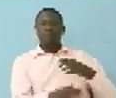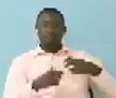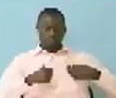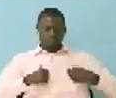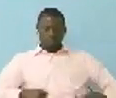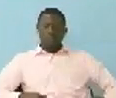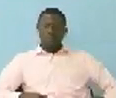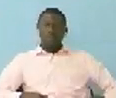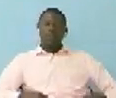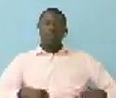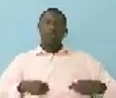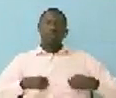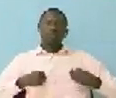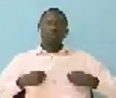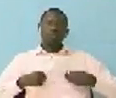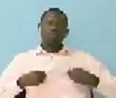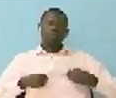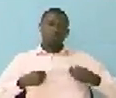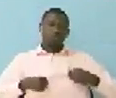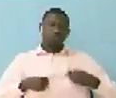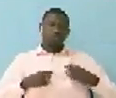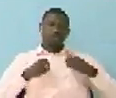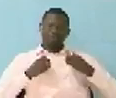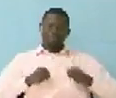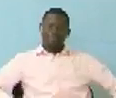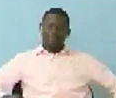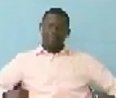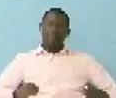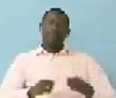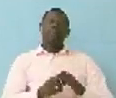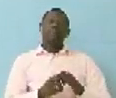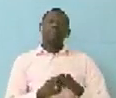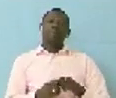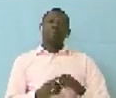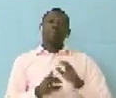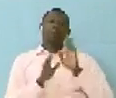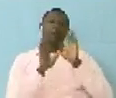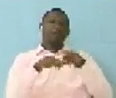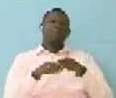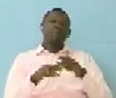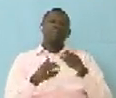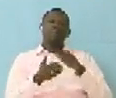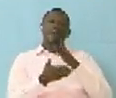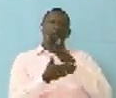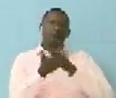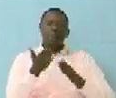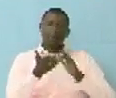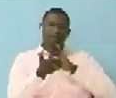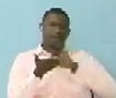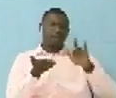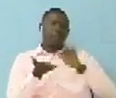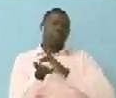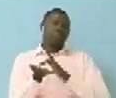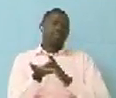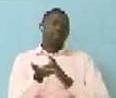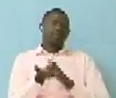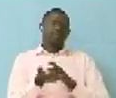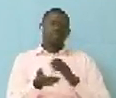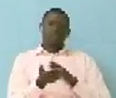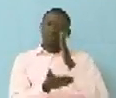his clothes. Narana dunduko fana murate bunja ala dunduko sabala. Leaving him almost half naked. Narana bala kensen tu. Is that